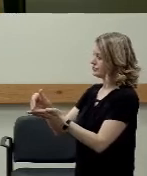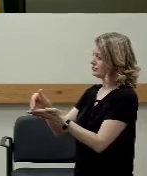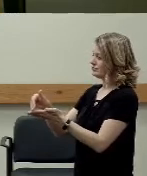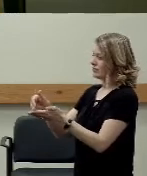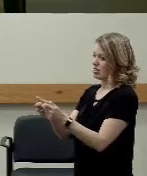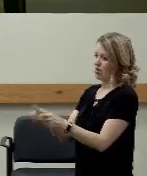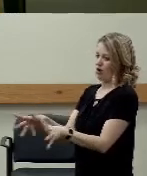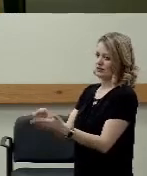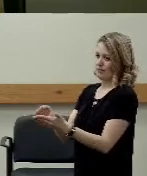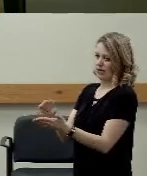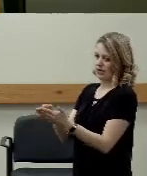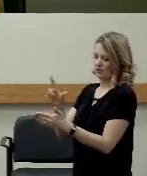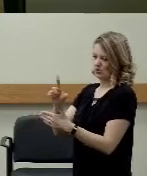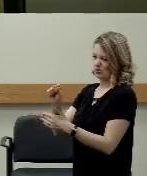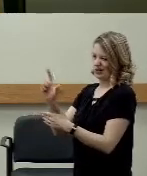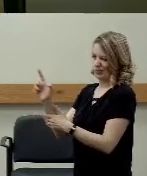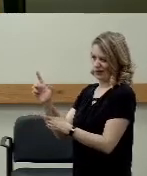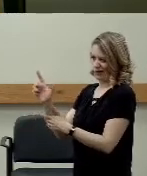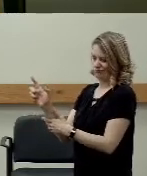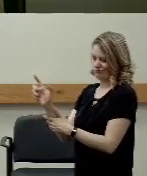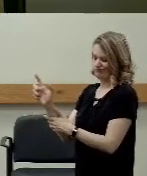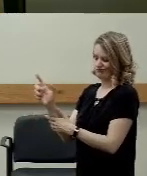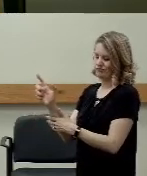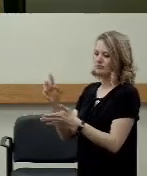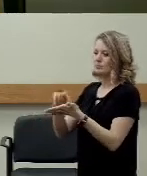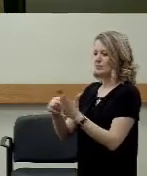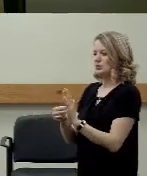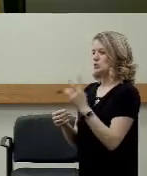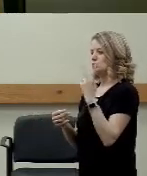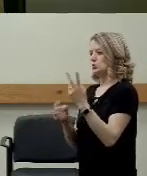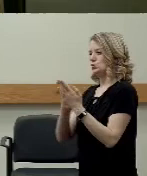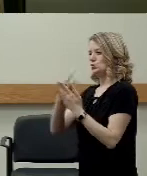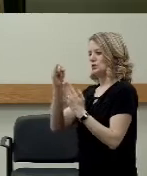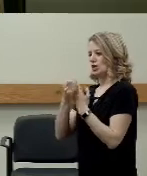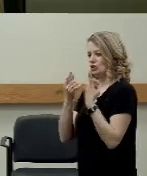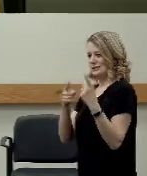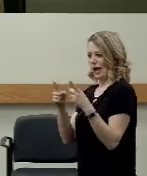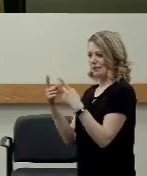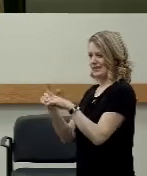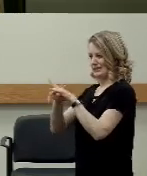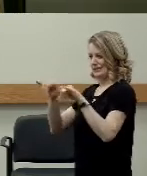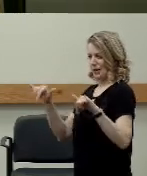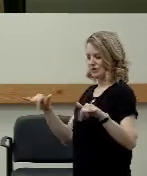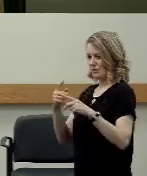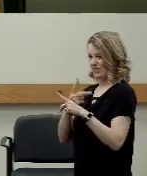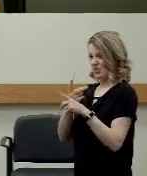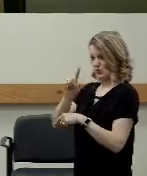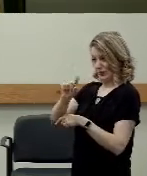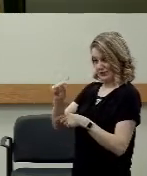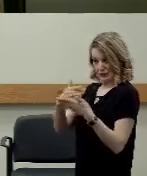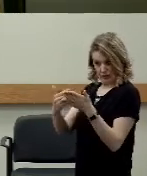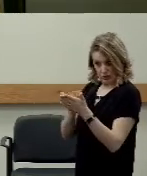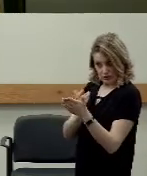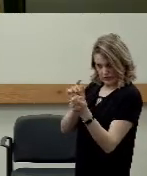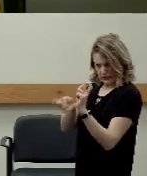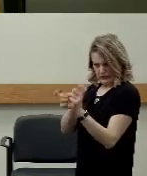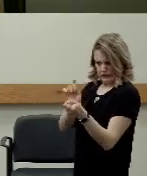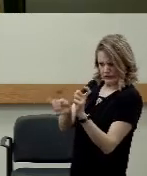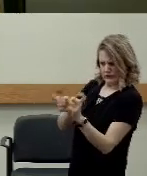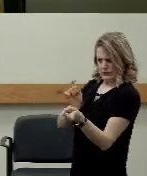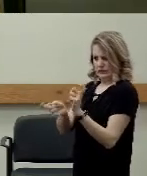loss in revenue for 2021. So we have 2 projects going at once to get our 2020 budget in line and to